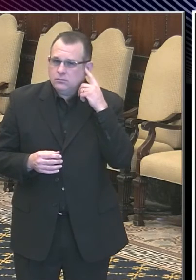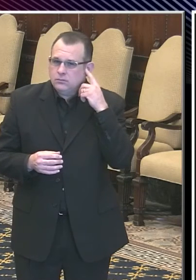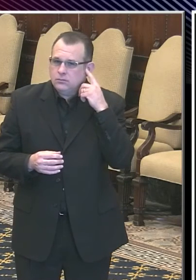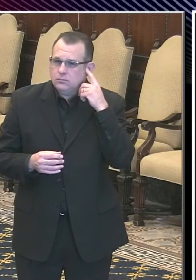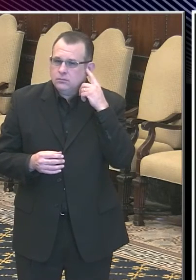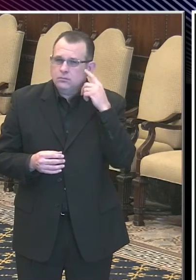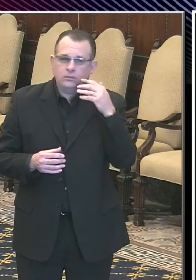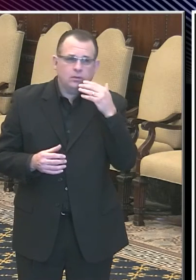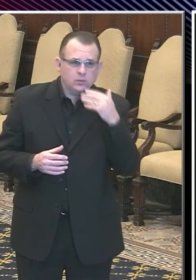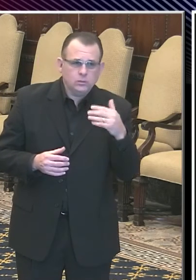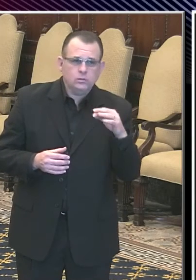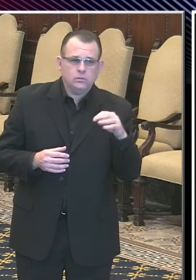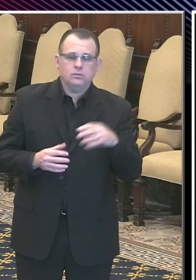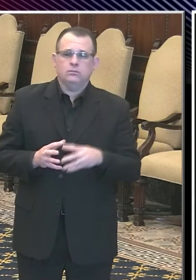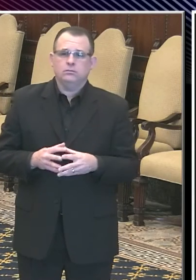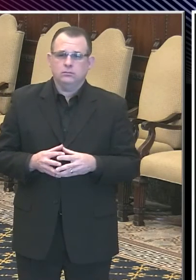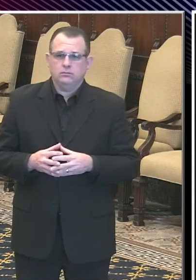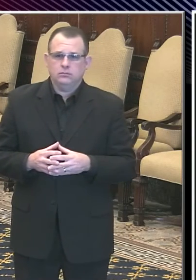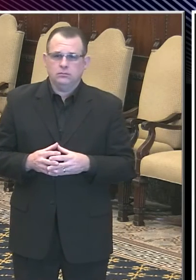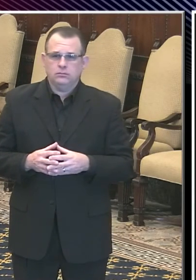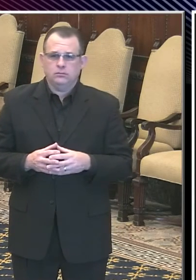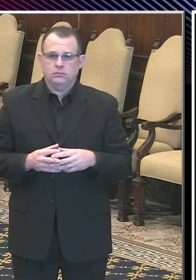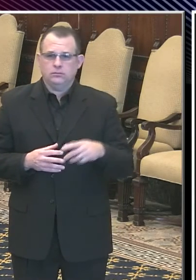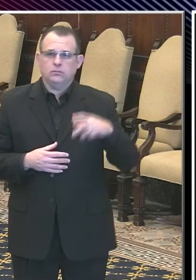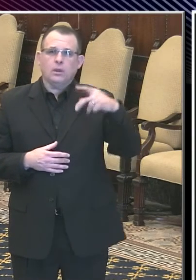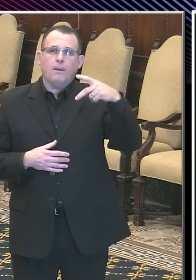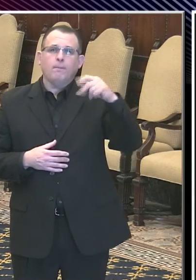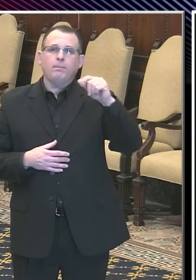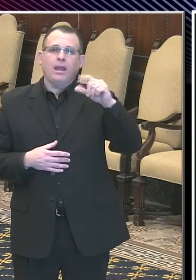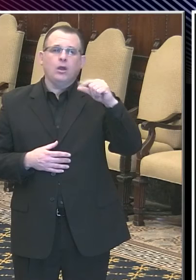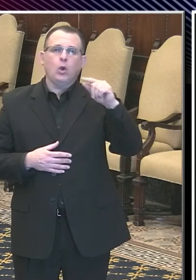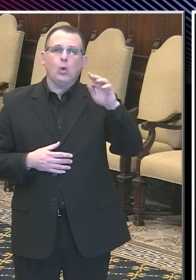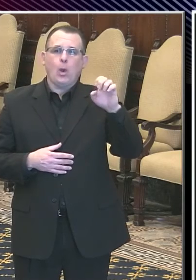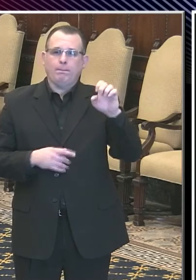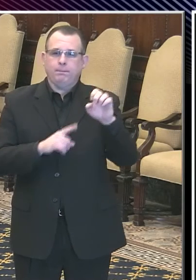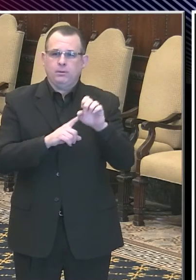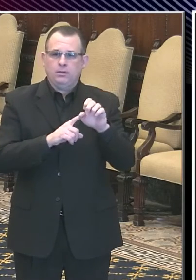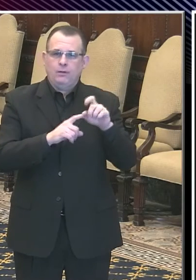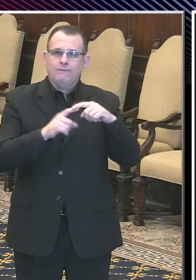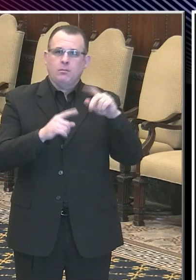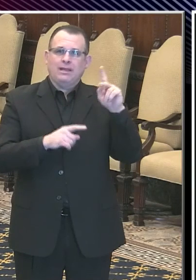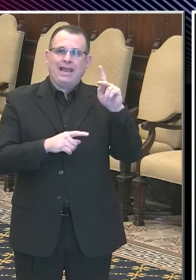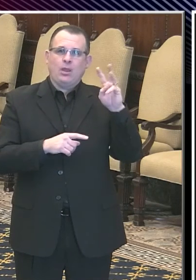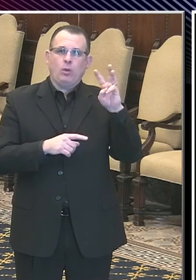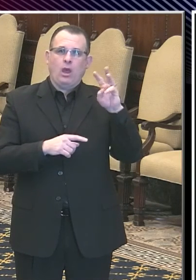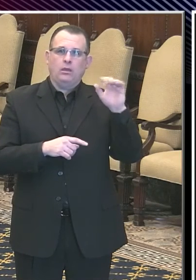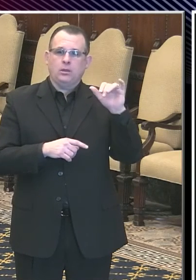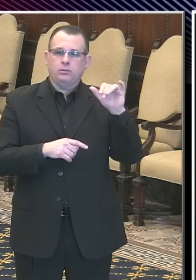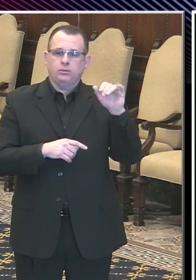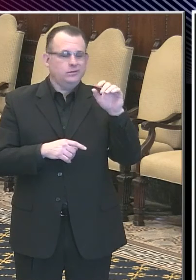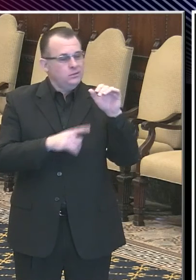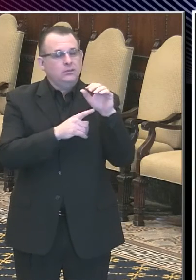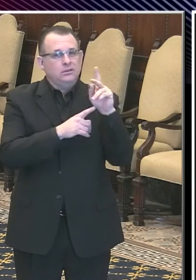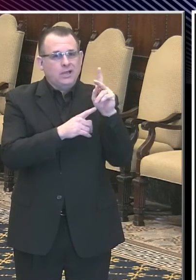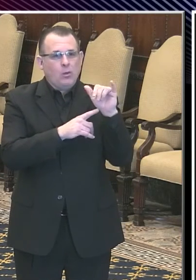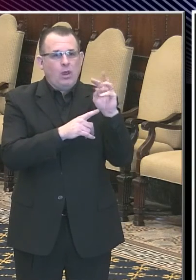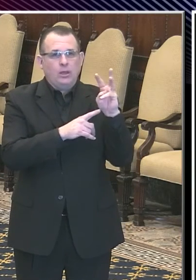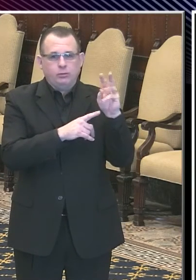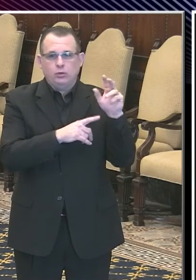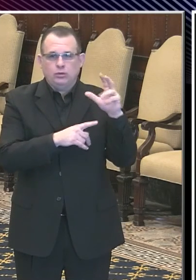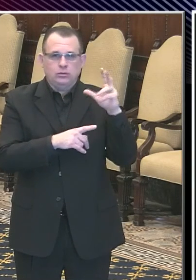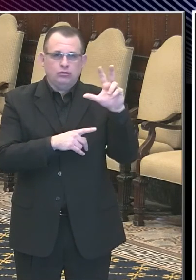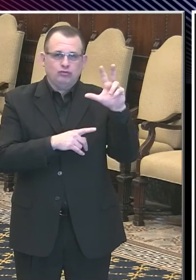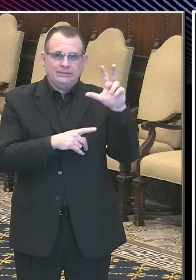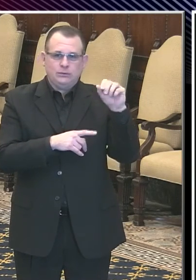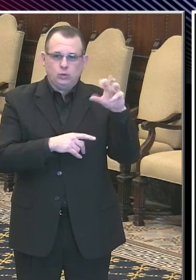Thank you. We're going to go to Pat Loeb of KYW now. Pat? Thanks, Brian. I'm just wondering what the census at the Holiday